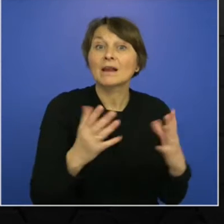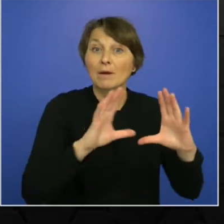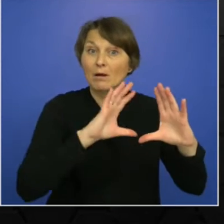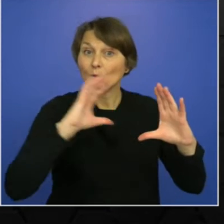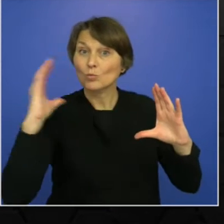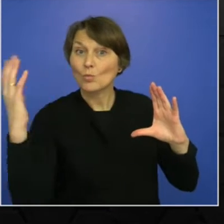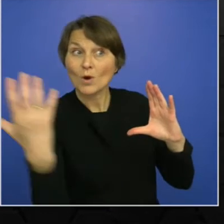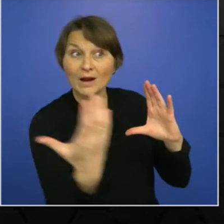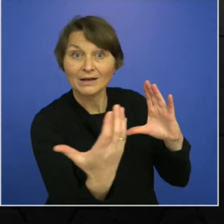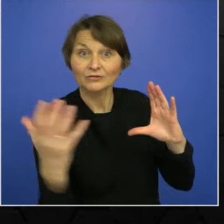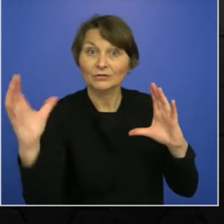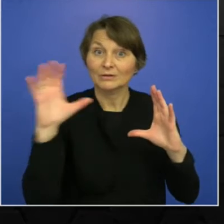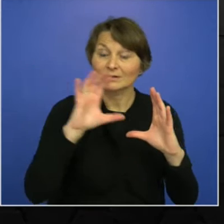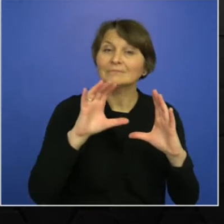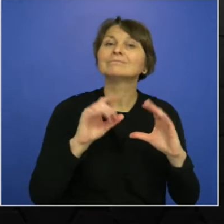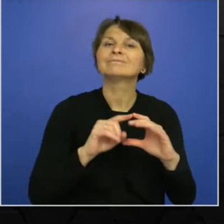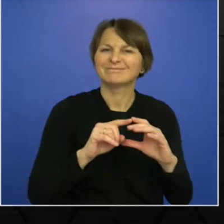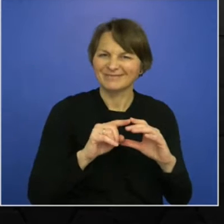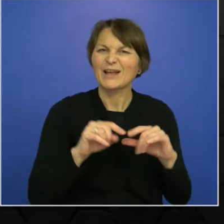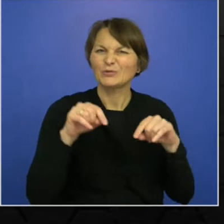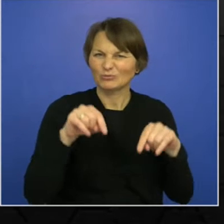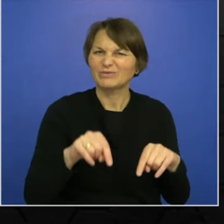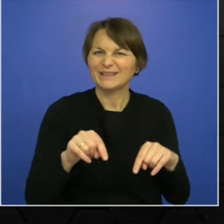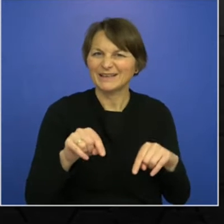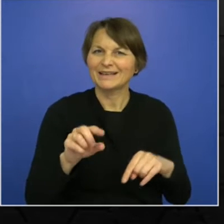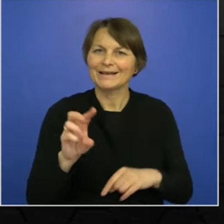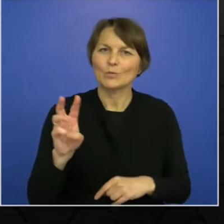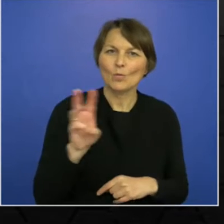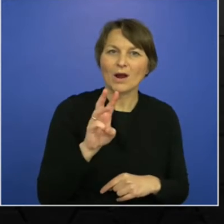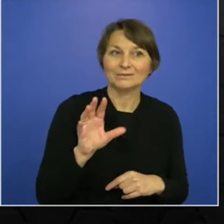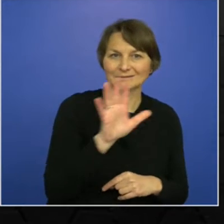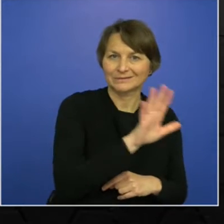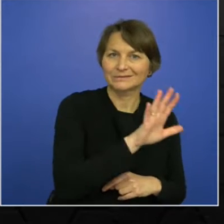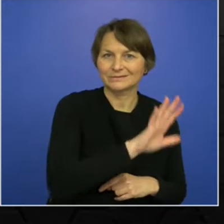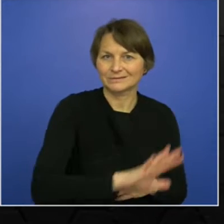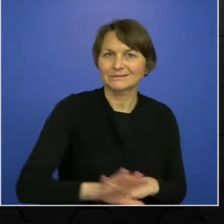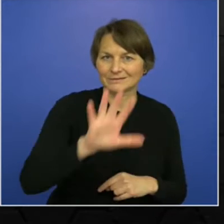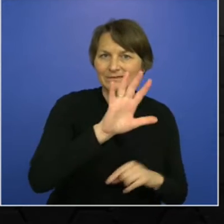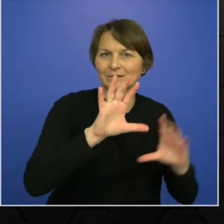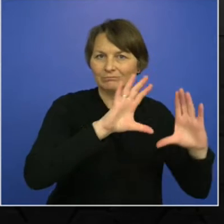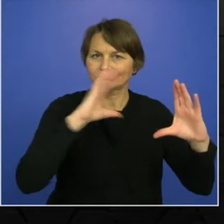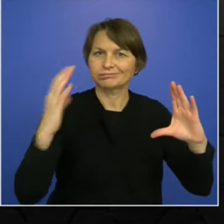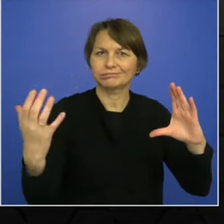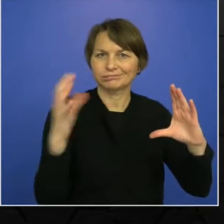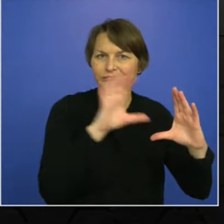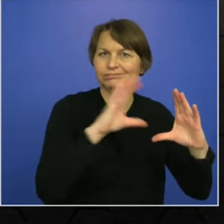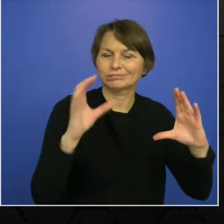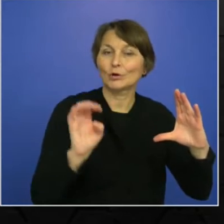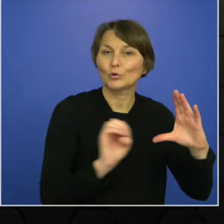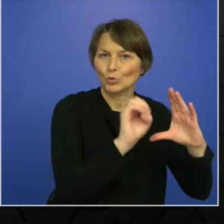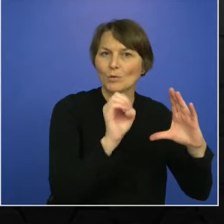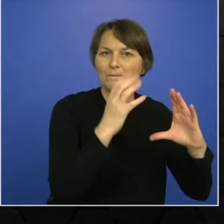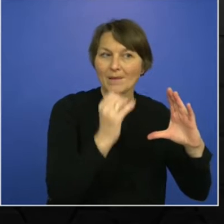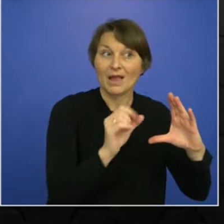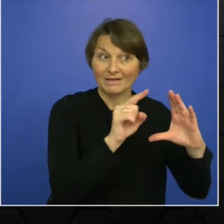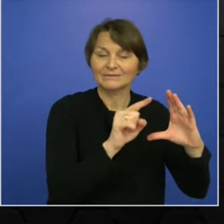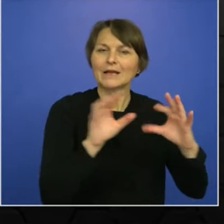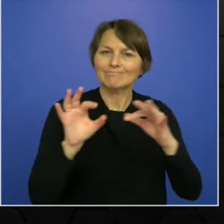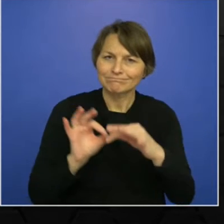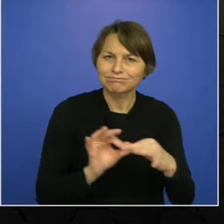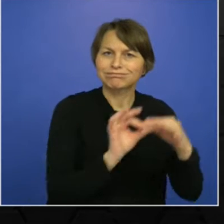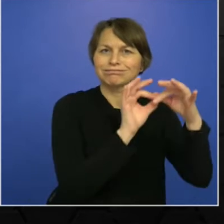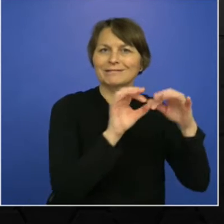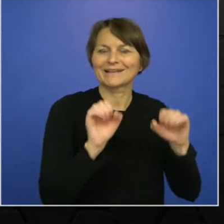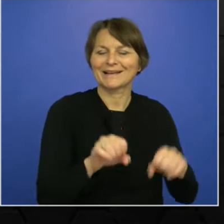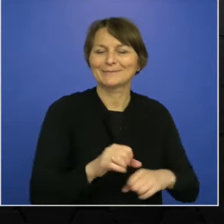East, West, and West Europe. I'm in Greece, so I will select West Europe. And the last thing we have to select